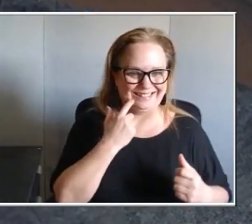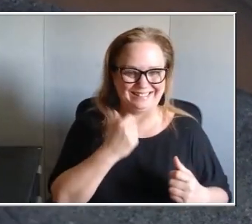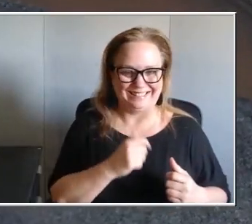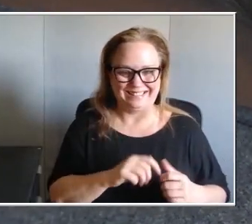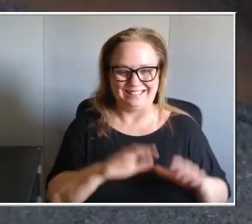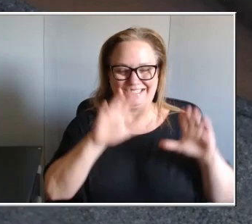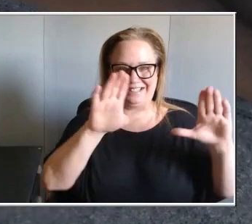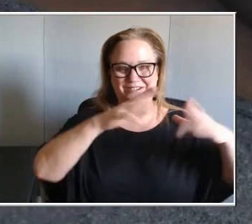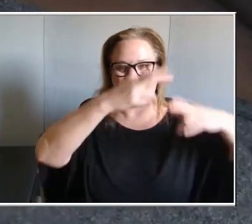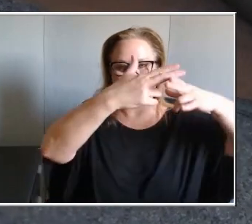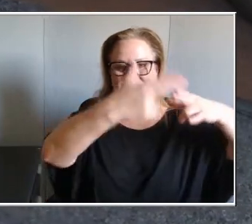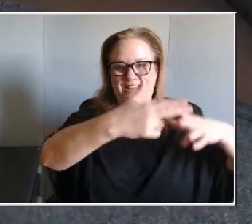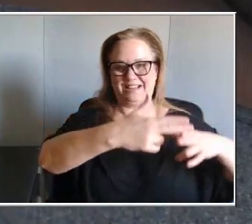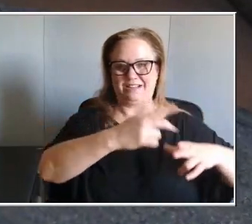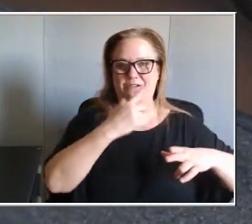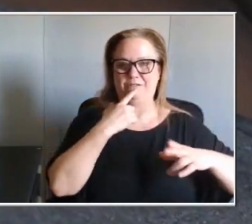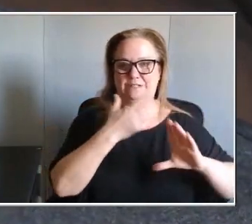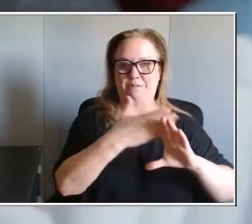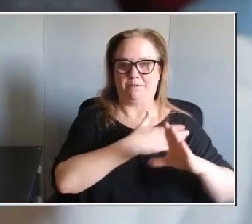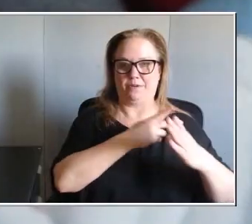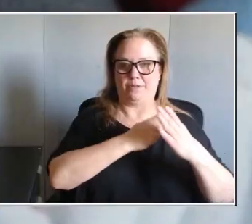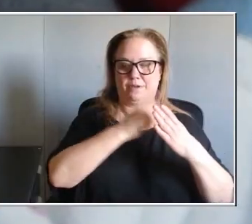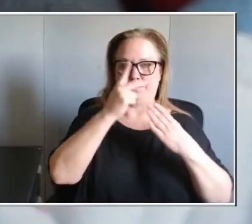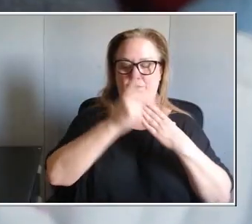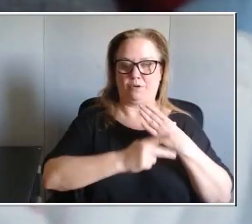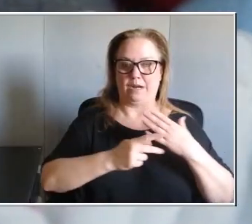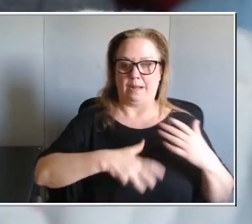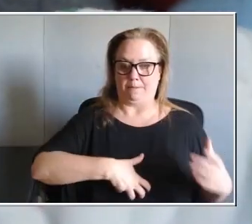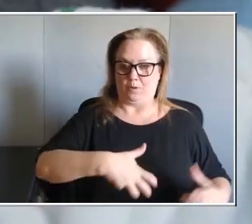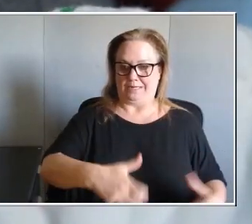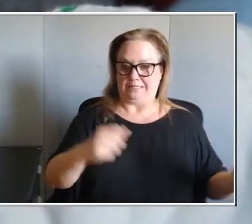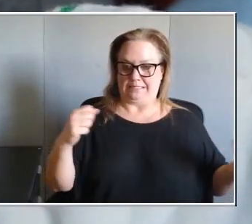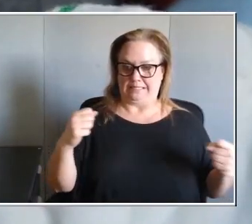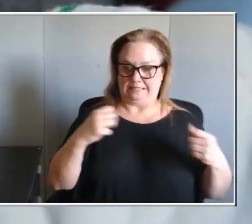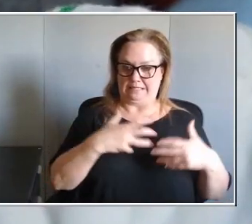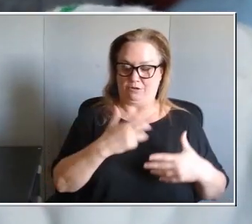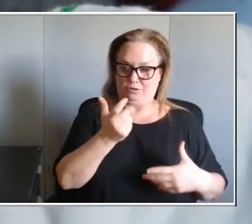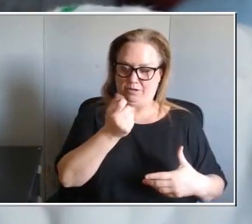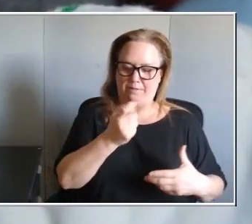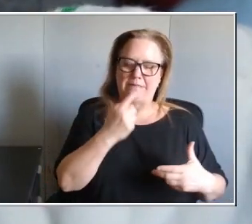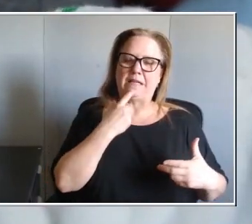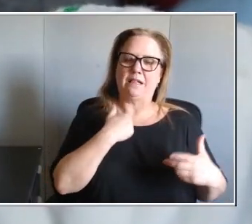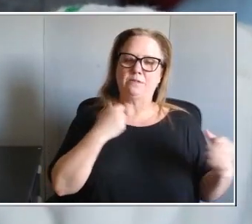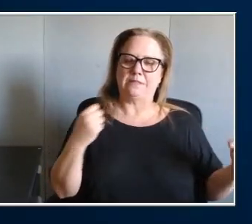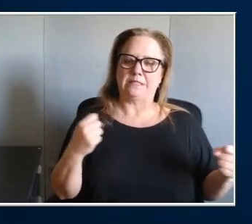a great name. So you said before the program that pregnancy scared you a little bit. Tell us about what scared you.